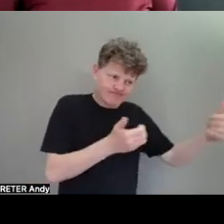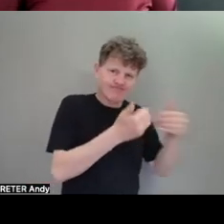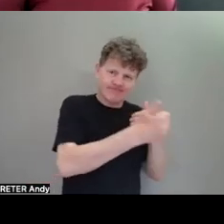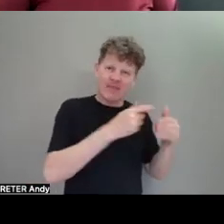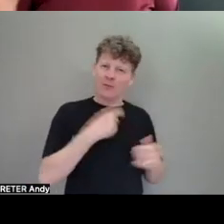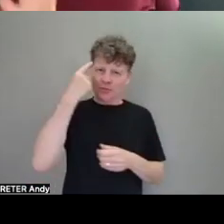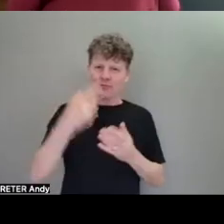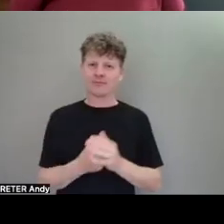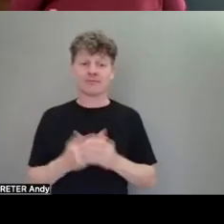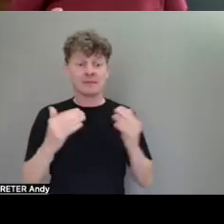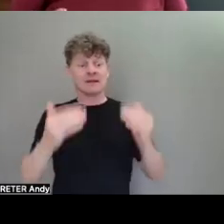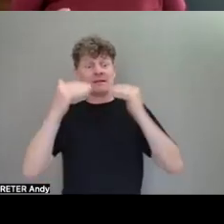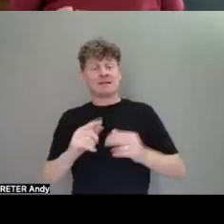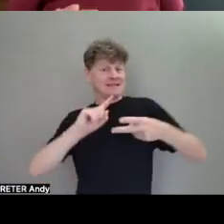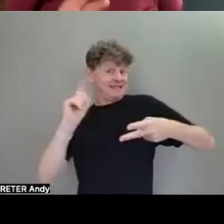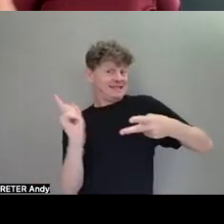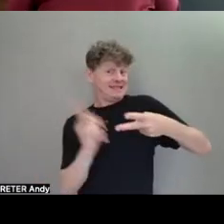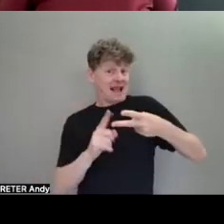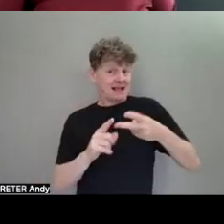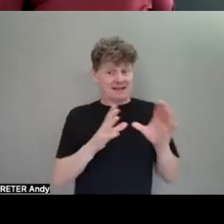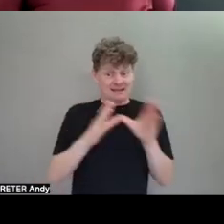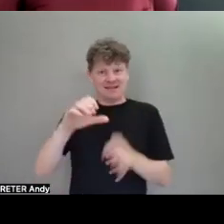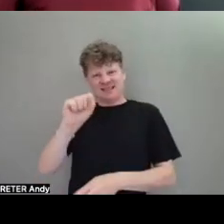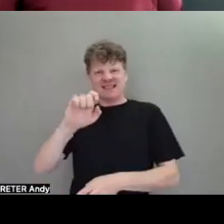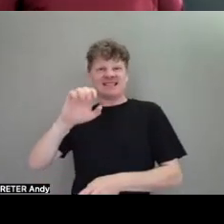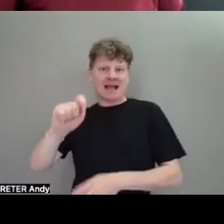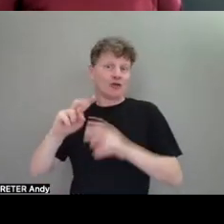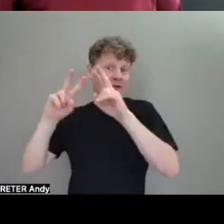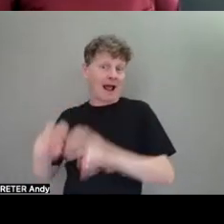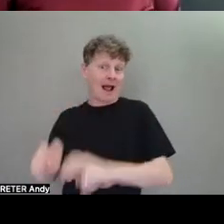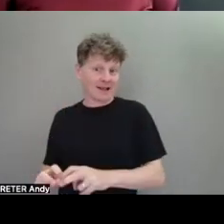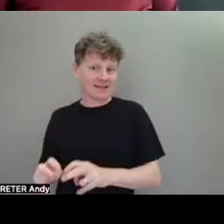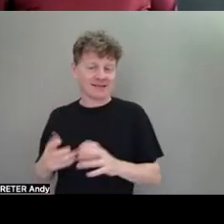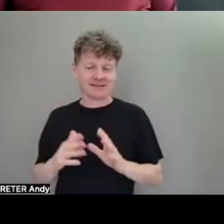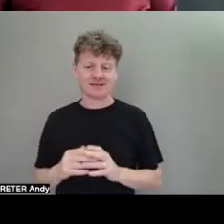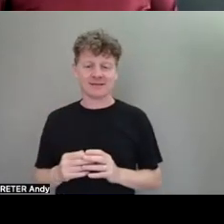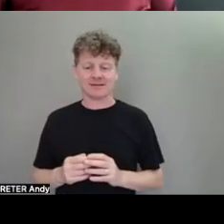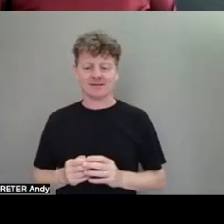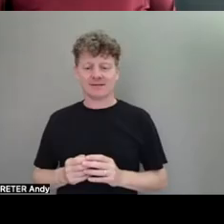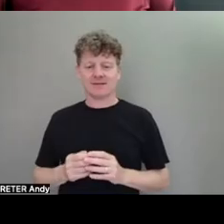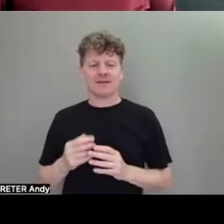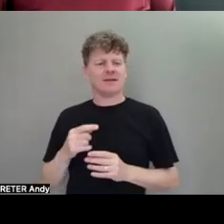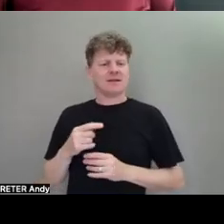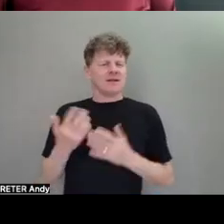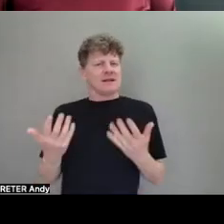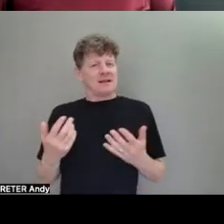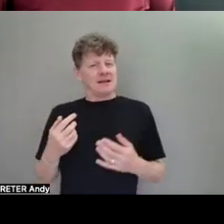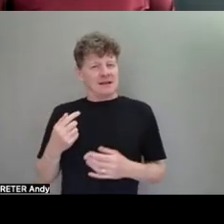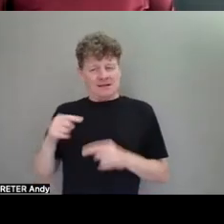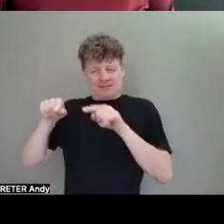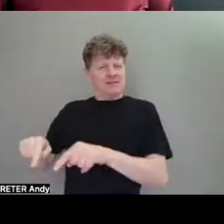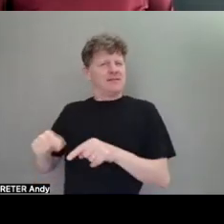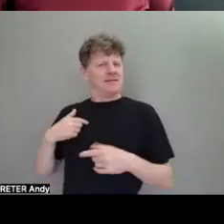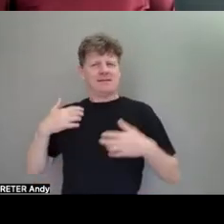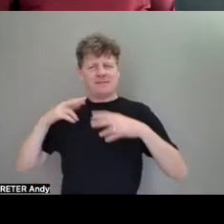So moving on to our second set of analysis, and that's all I present for today. So what we were interested is